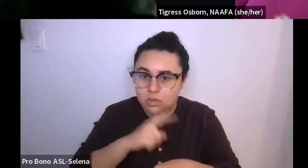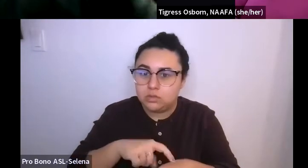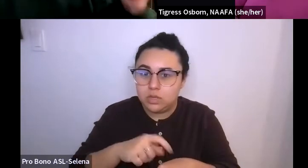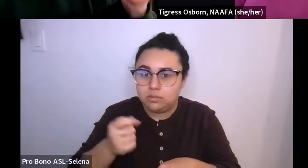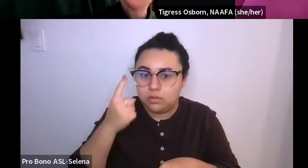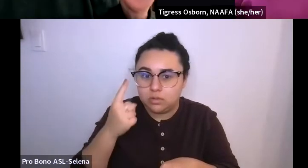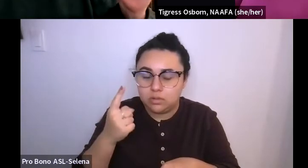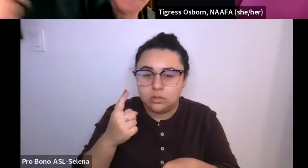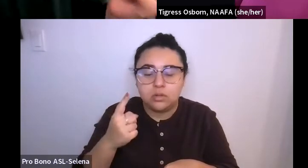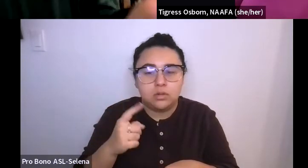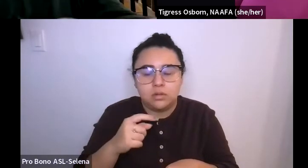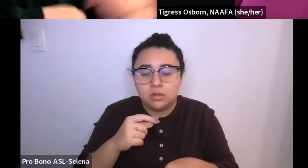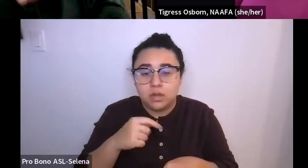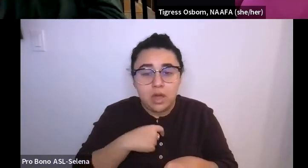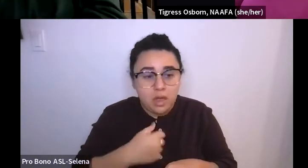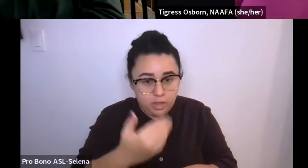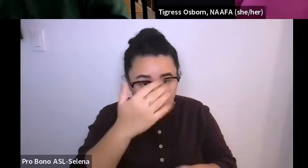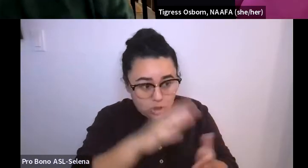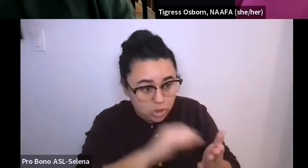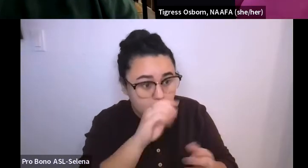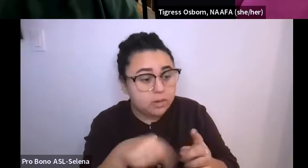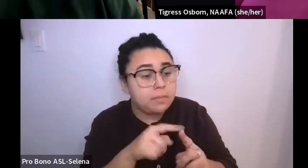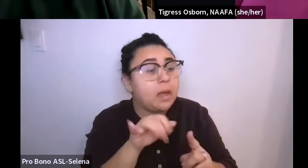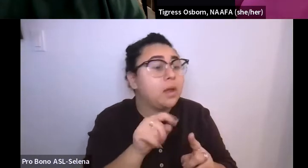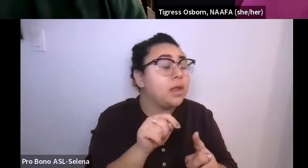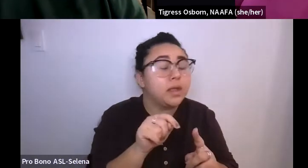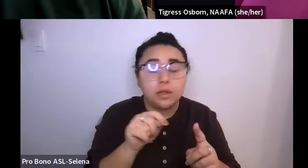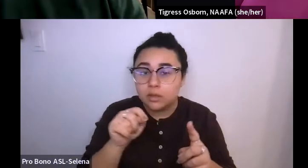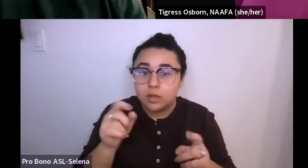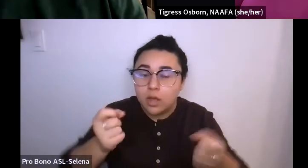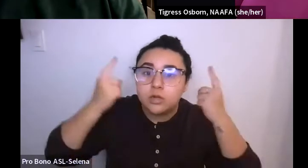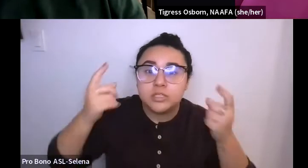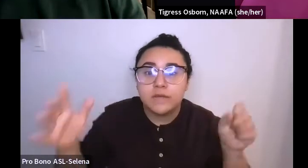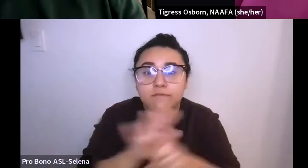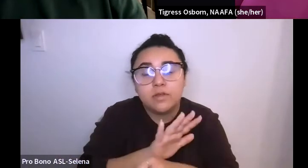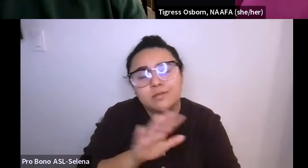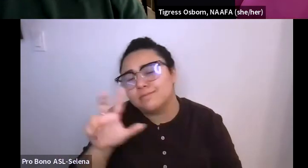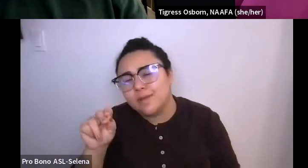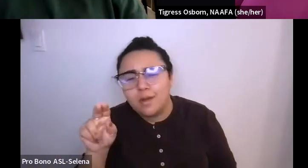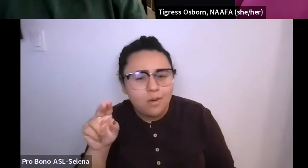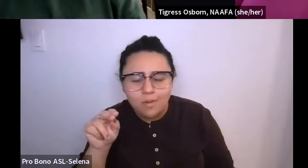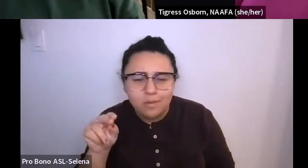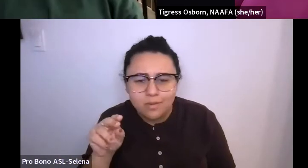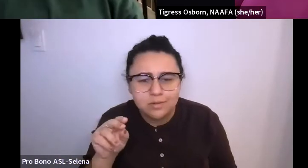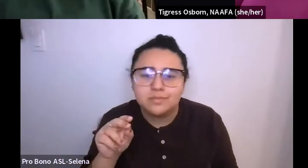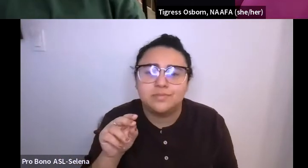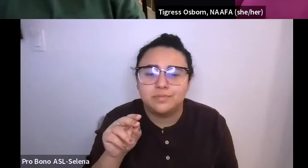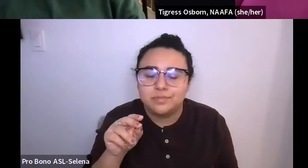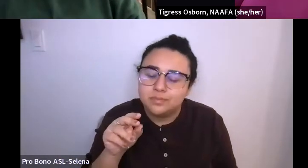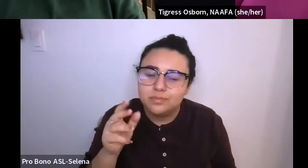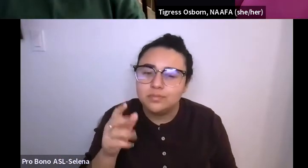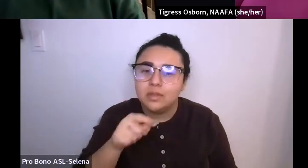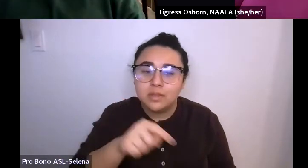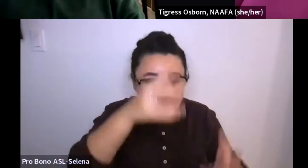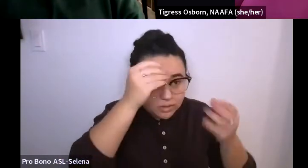that the second I became aware of it. But I knew that, okay, this is the information I'm getting, that I should be doing this and